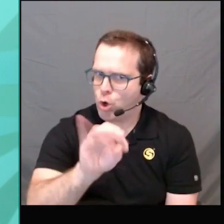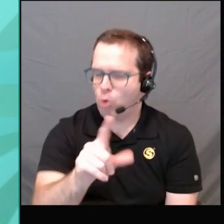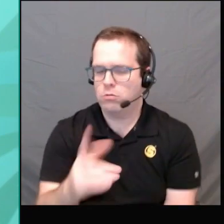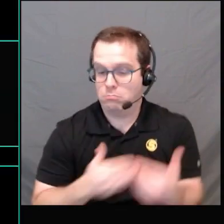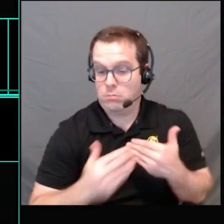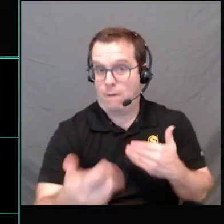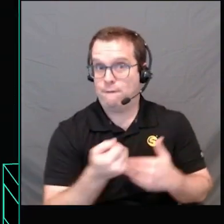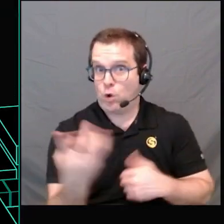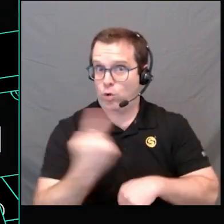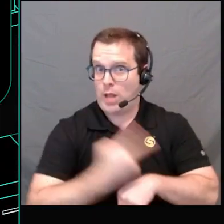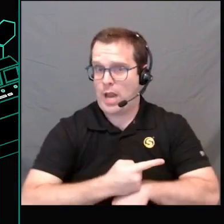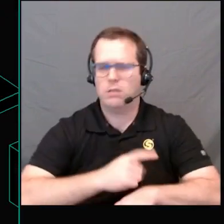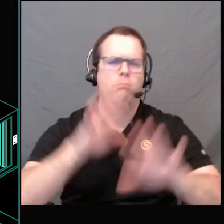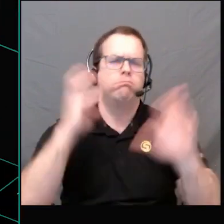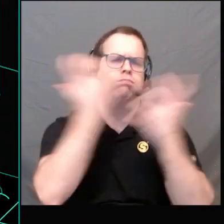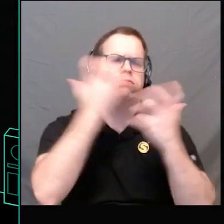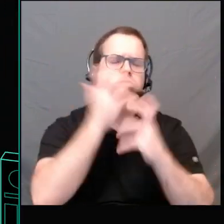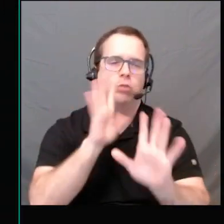officially get us started.